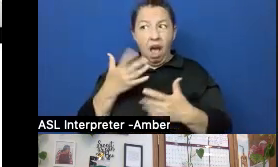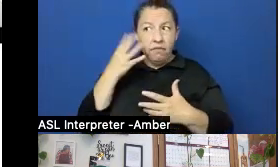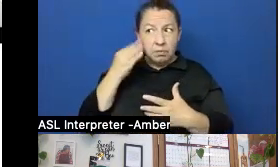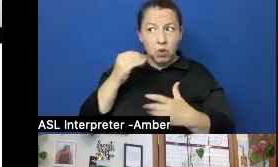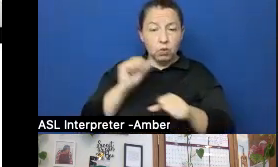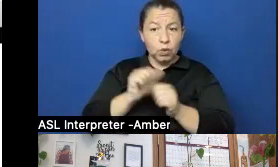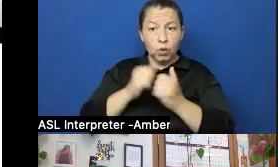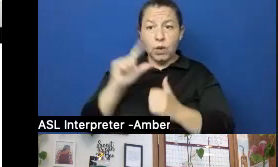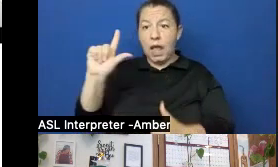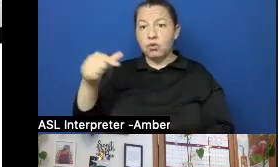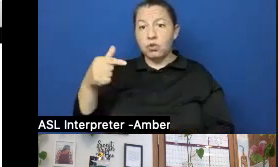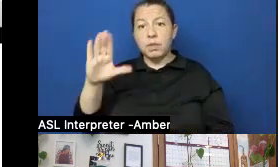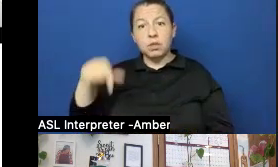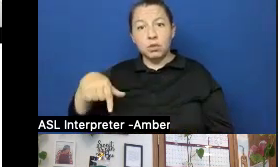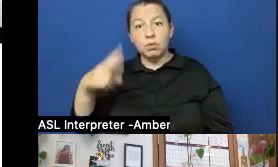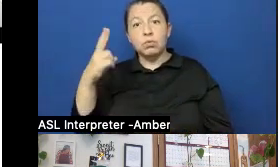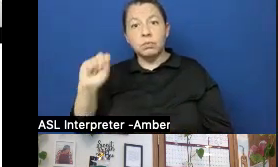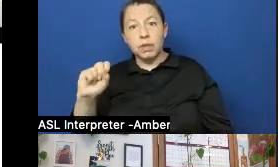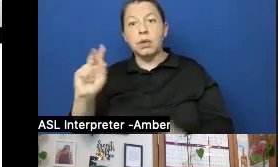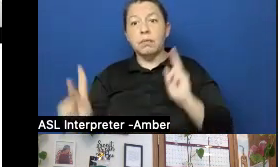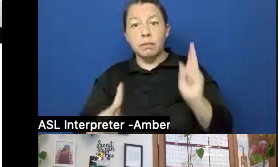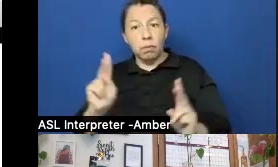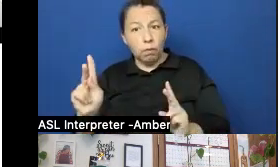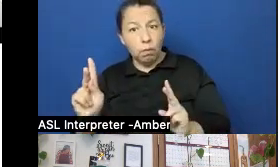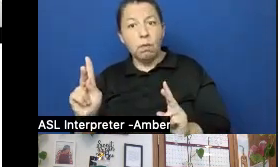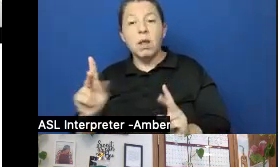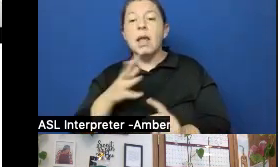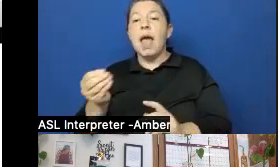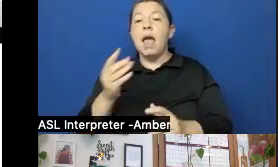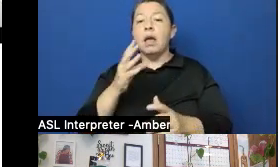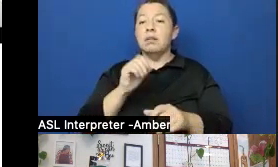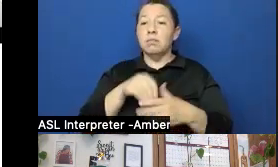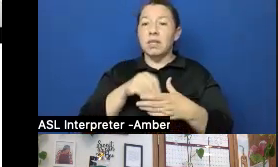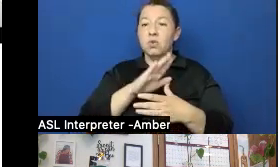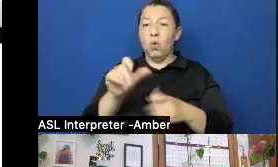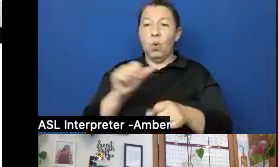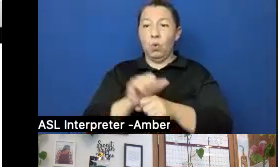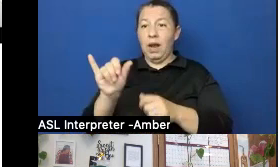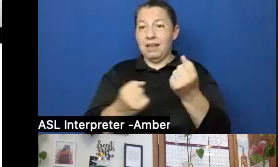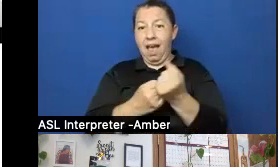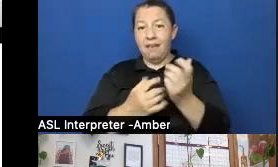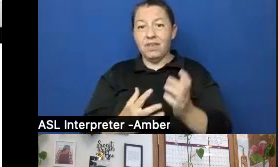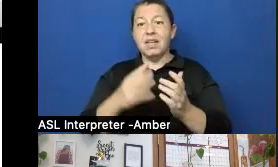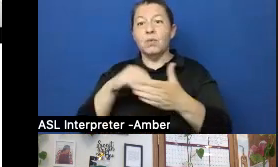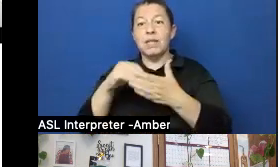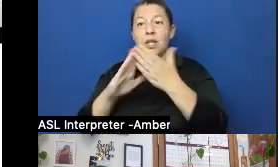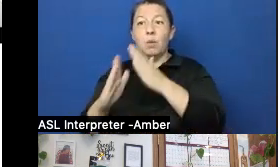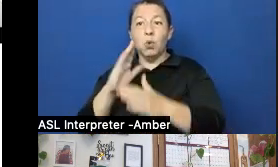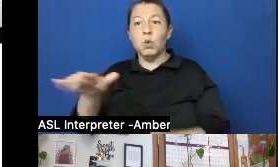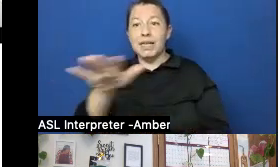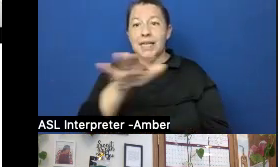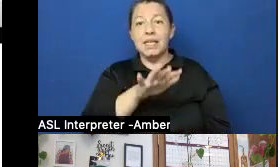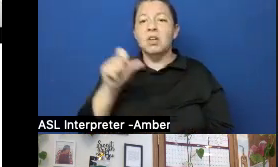two-spirit individuals. And in your work as an advocate and community, you can strategize with